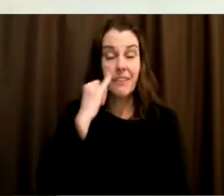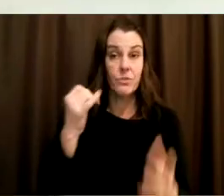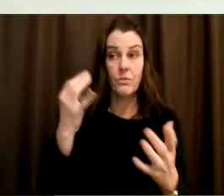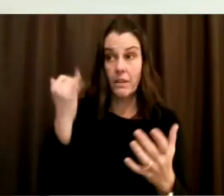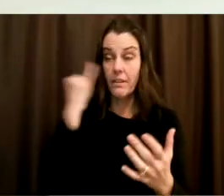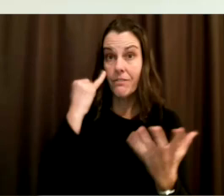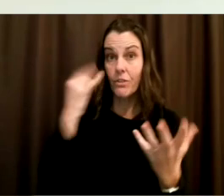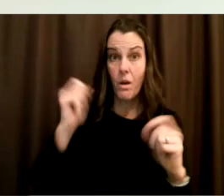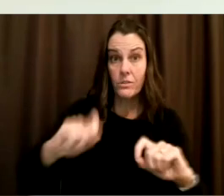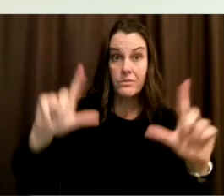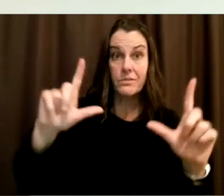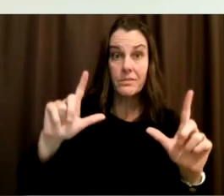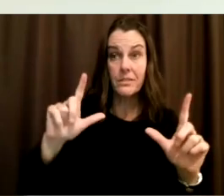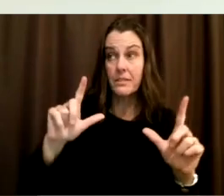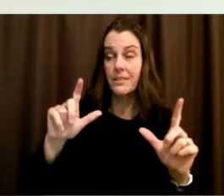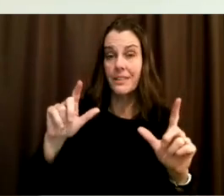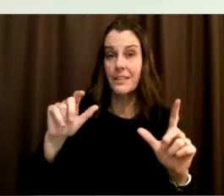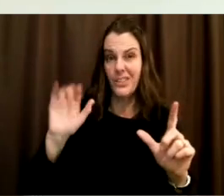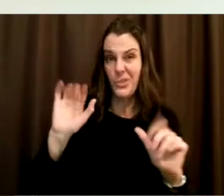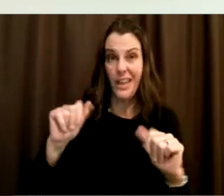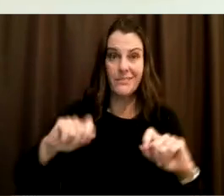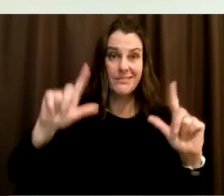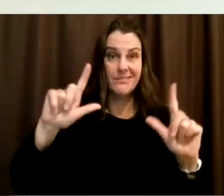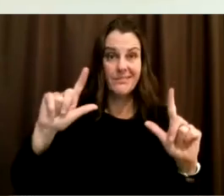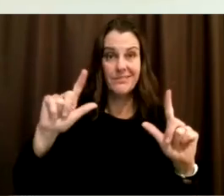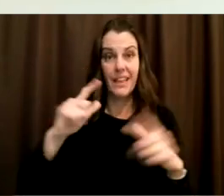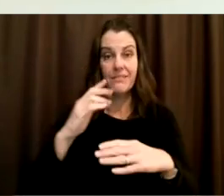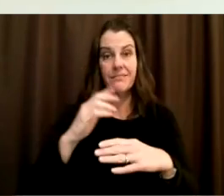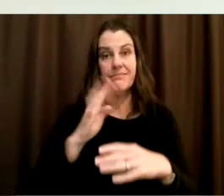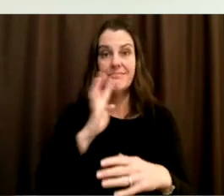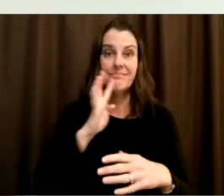too. But we can also just try to troubleshoot via the Q&A.